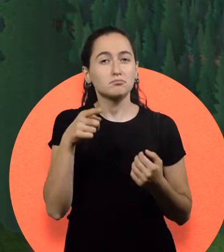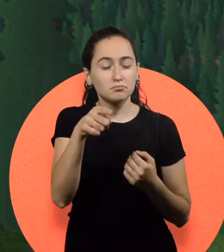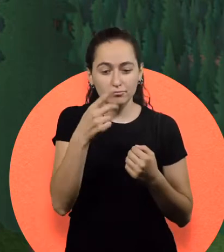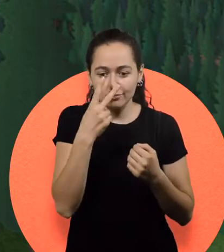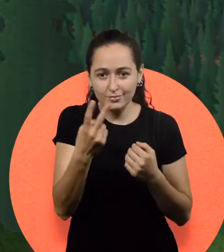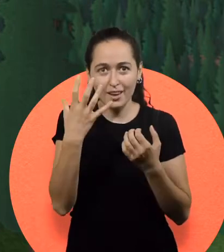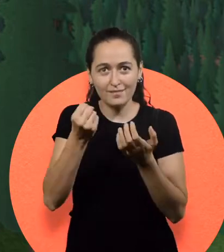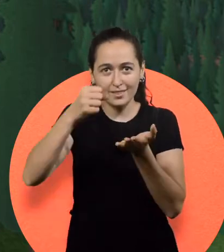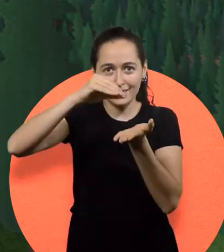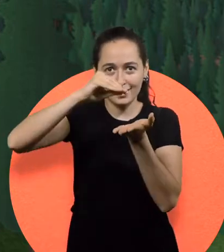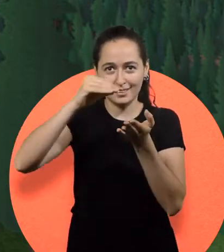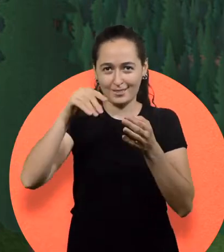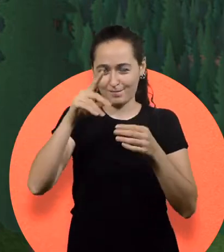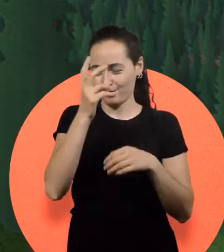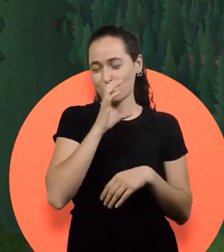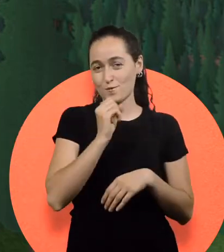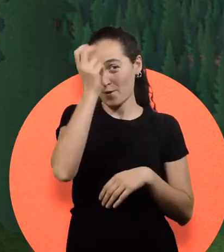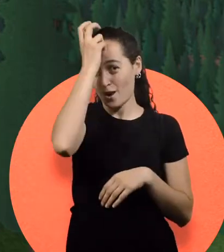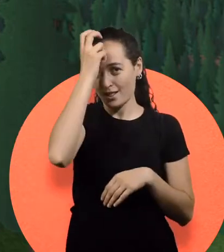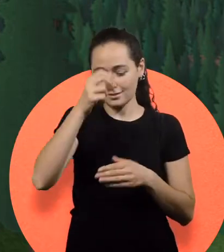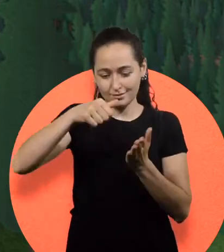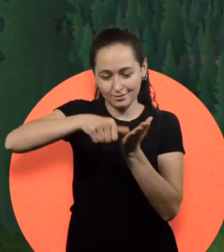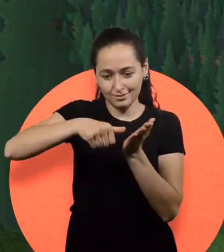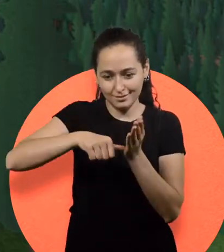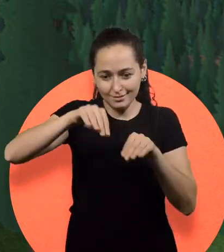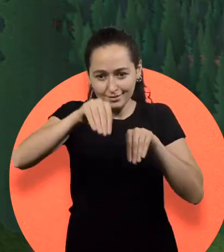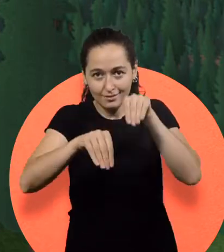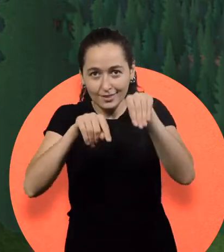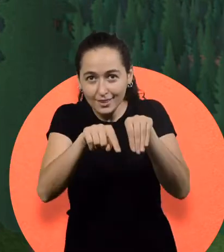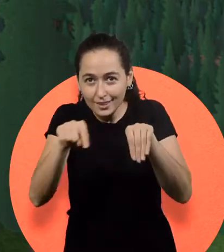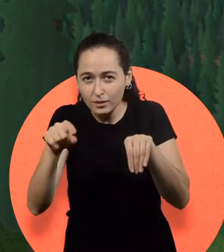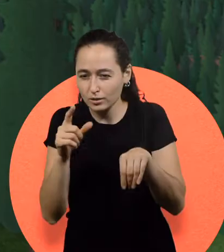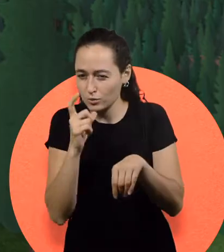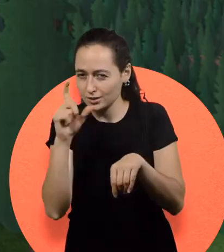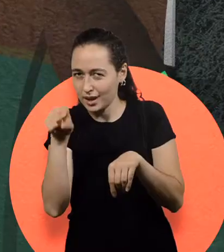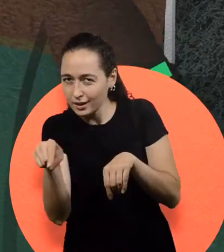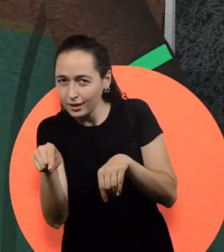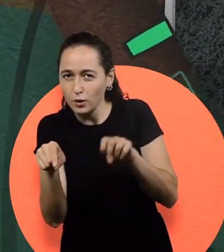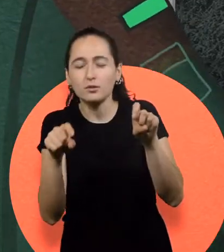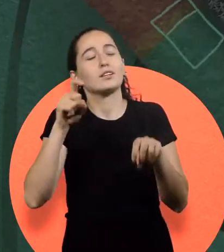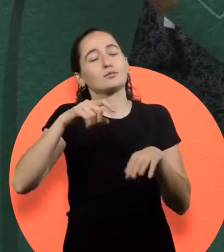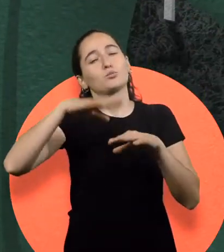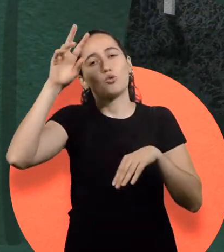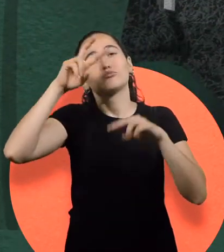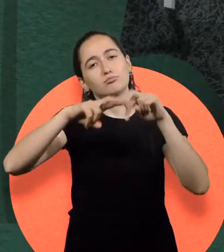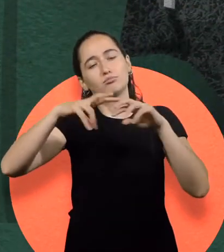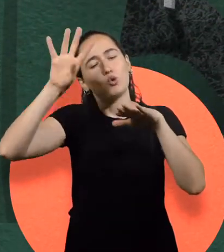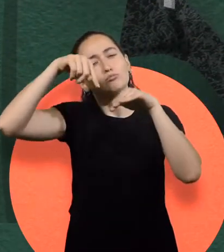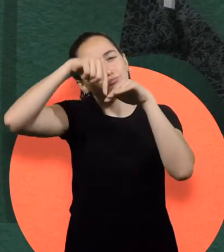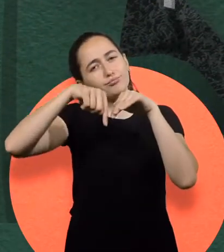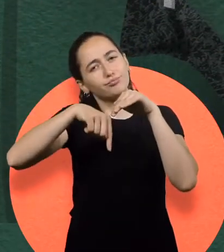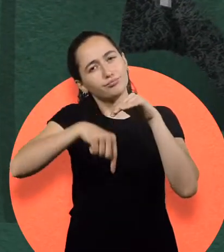detectives. They are looking between the embers and the ashes. What are they looking for? Well, they're looking for clues